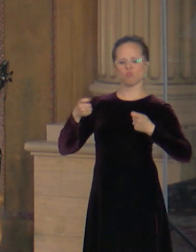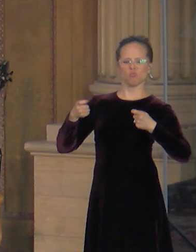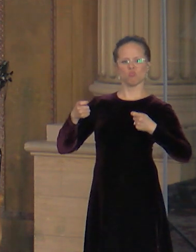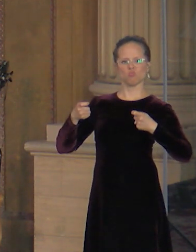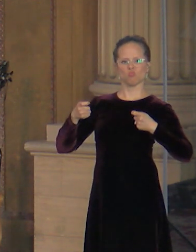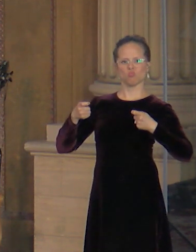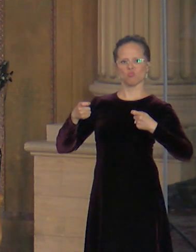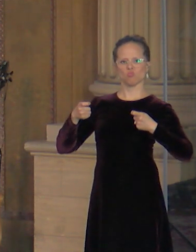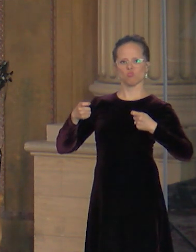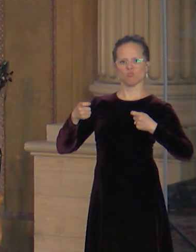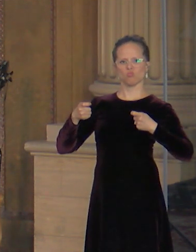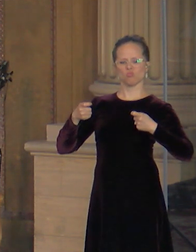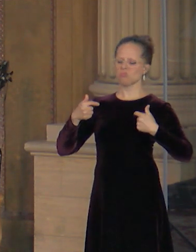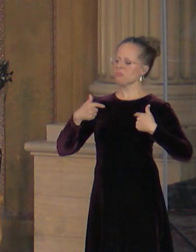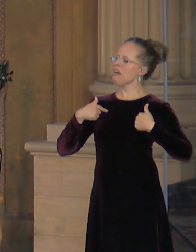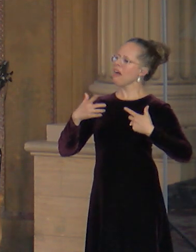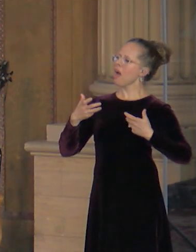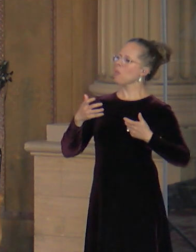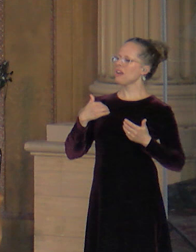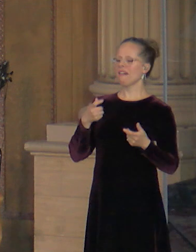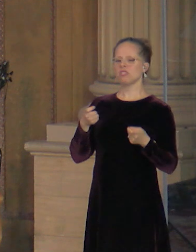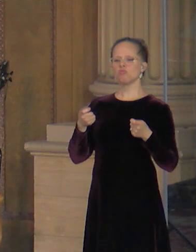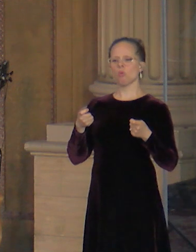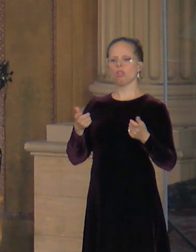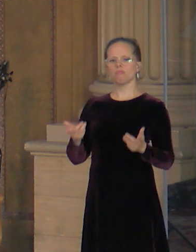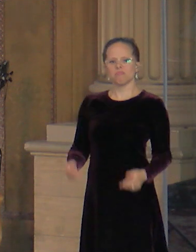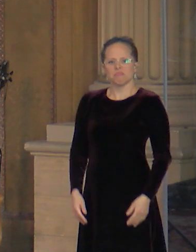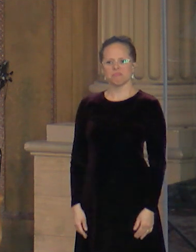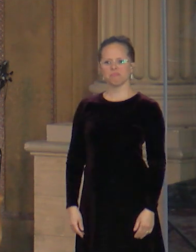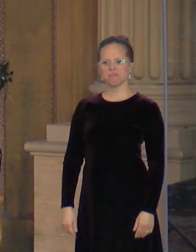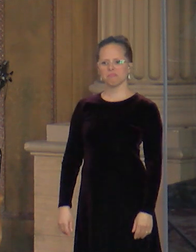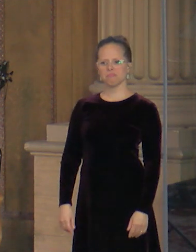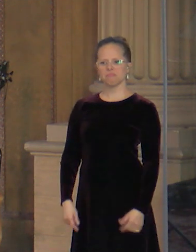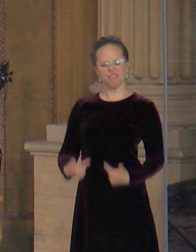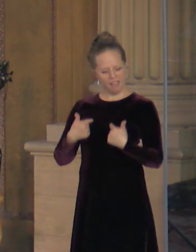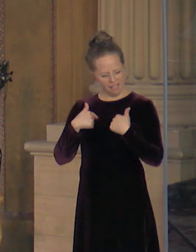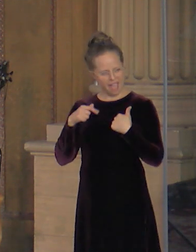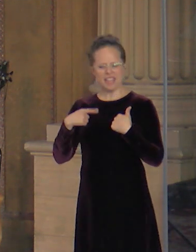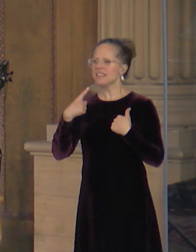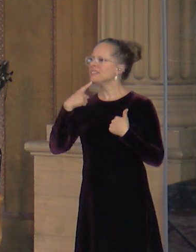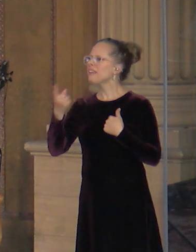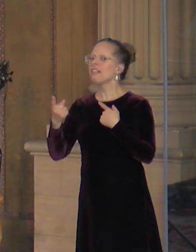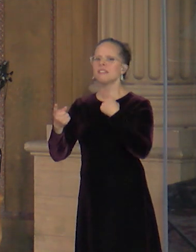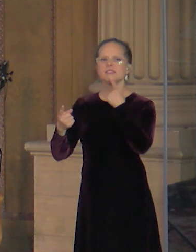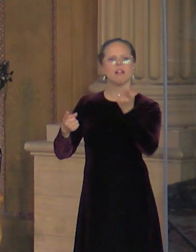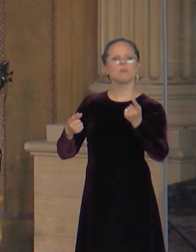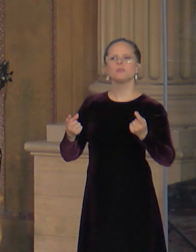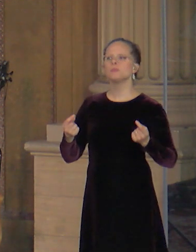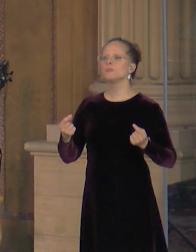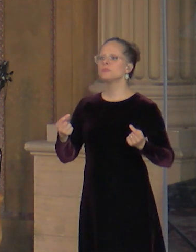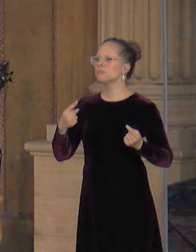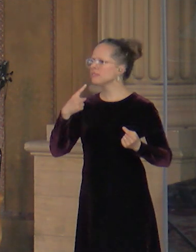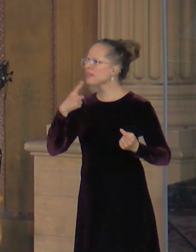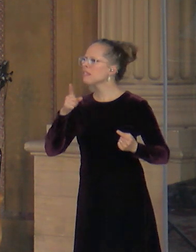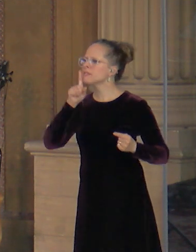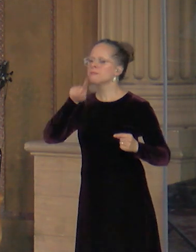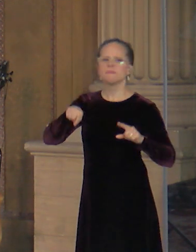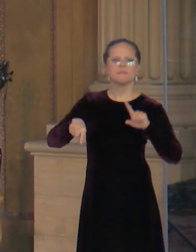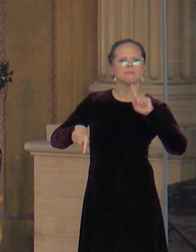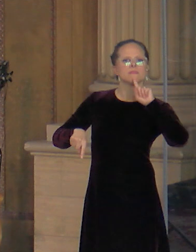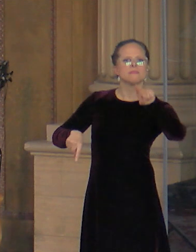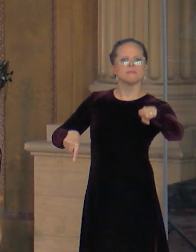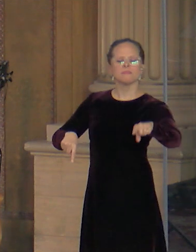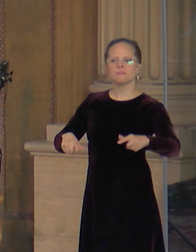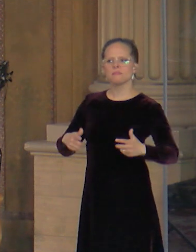just so I can be in control so I can tell people what to do so I can be in the